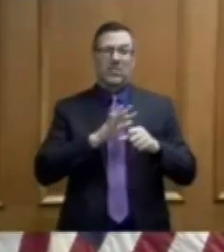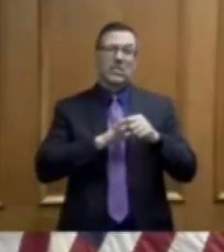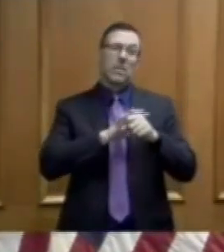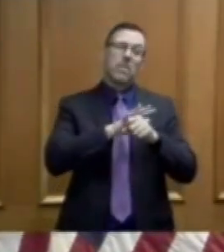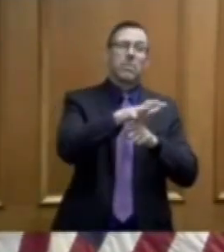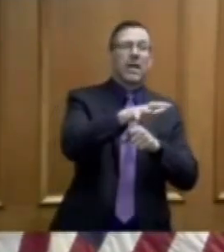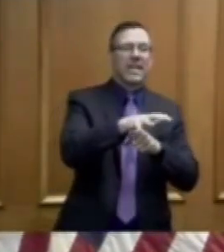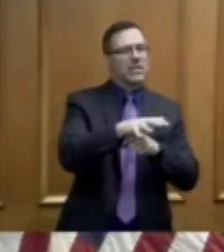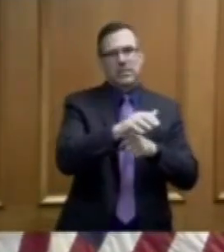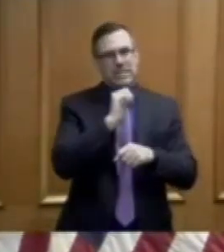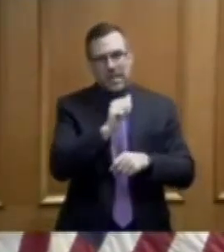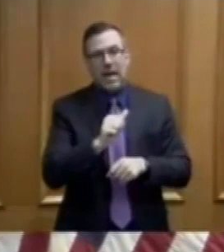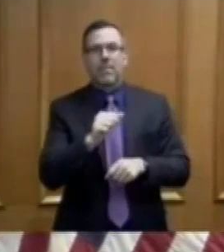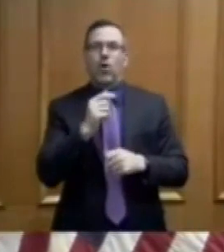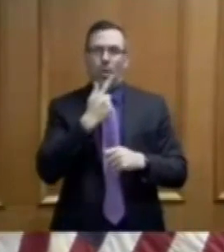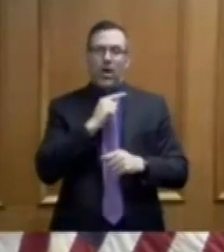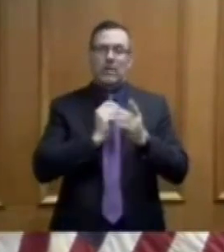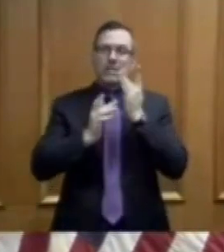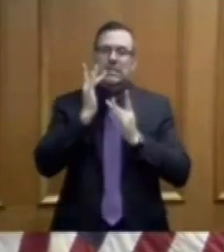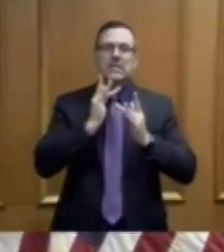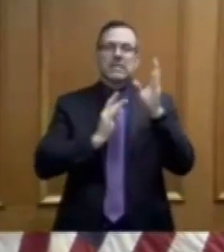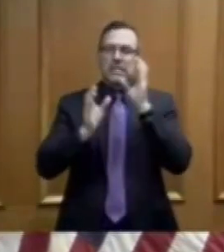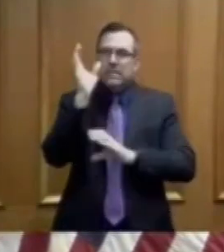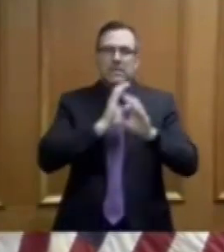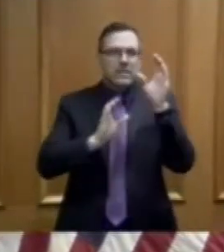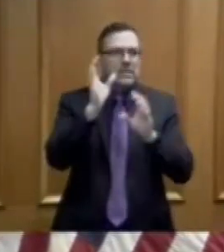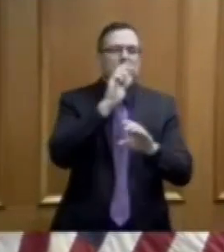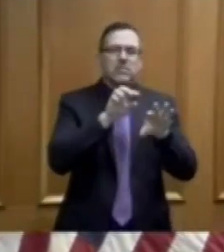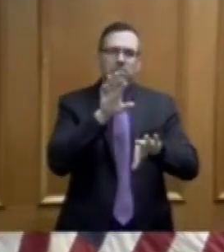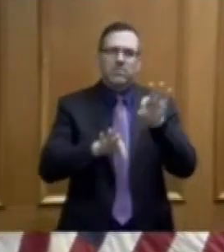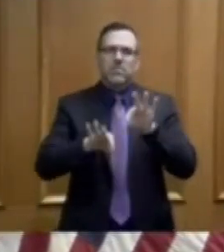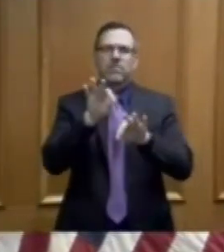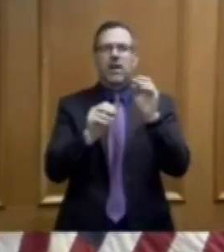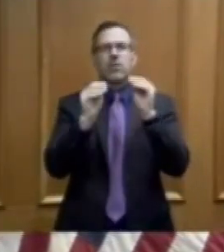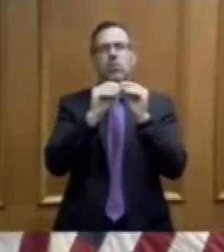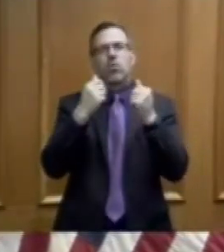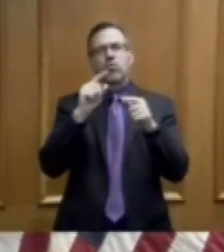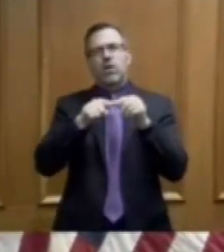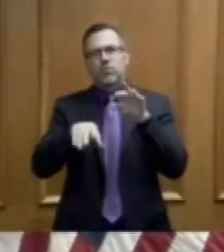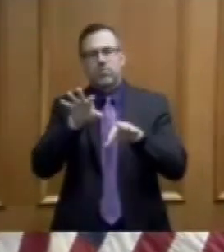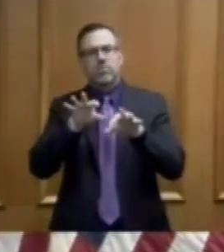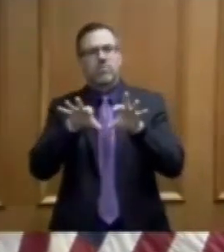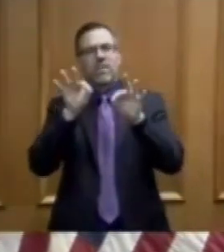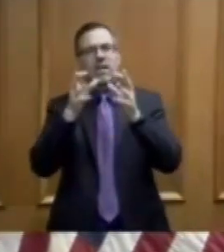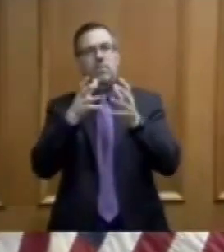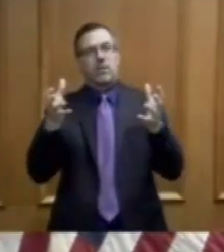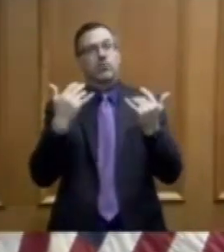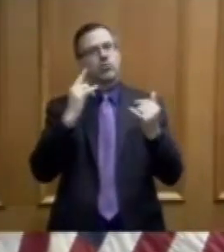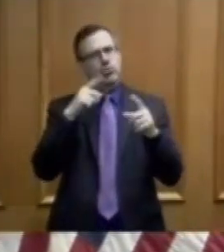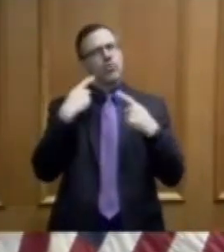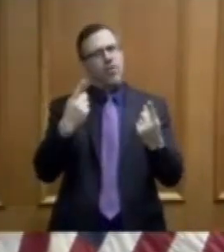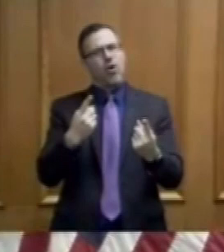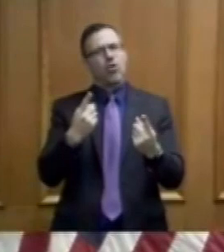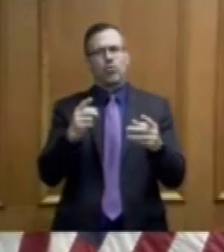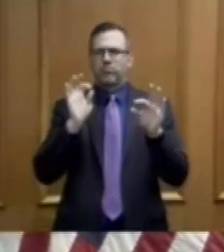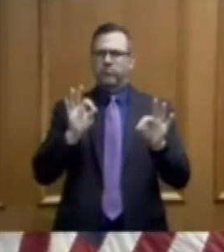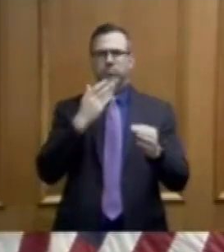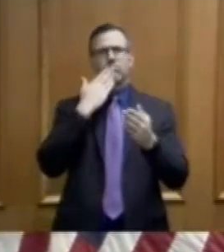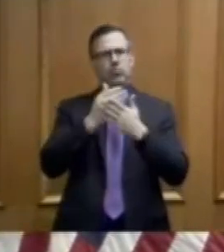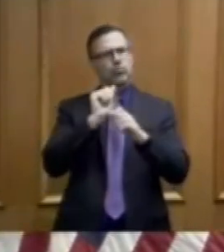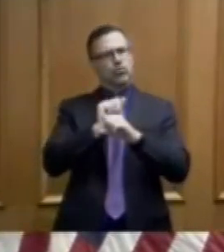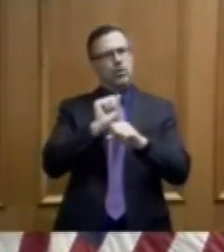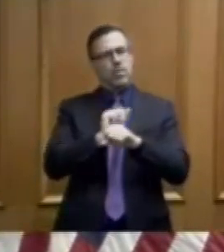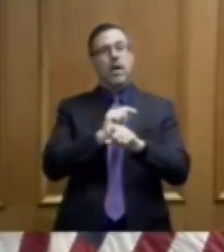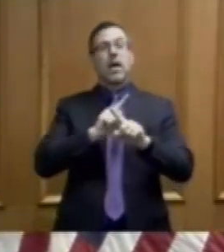finding it wherever we can, and we are trying desperately to stay ahead of the curve, and so far we've done a really good job of that. But it's because of the efforts